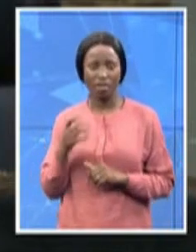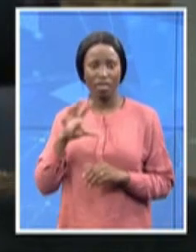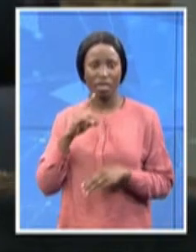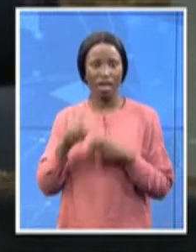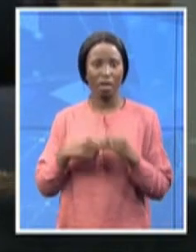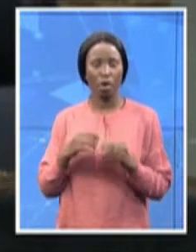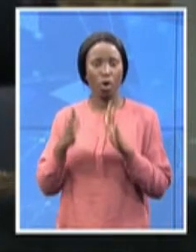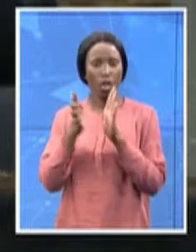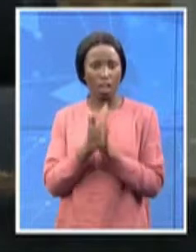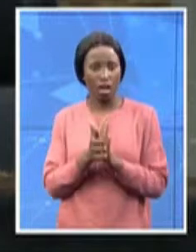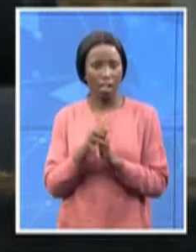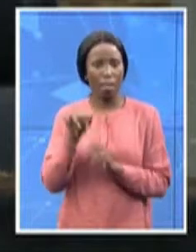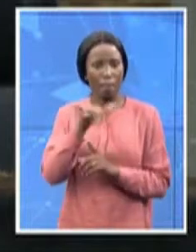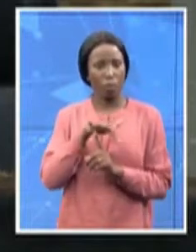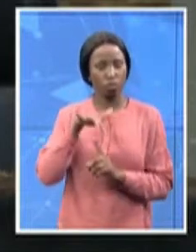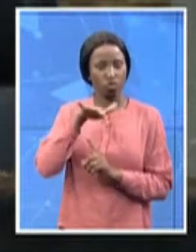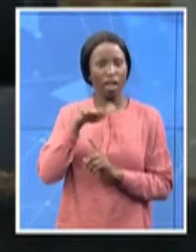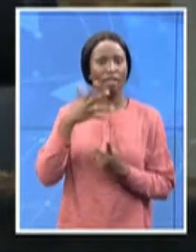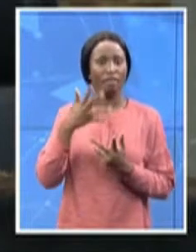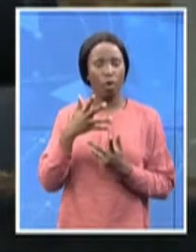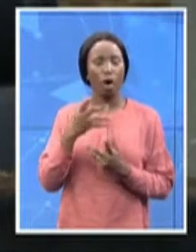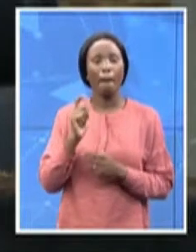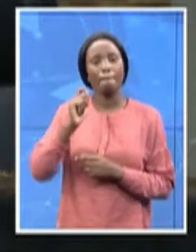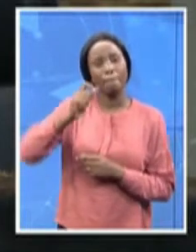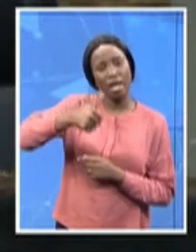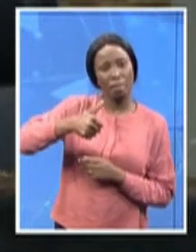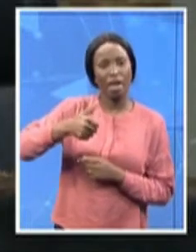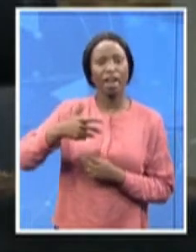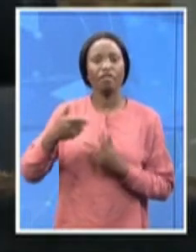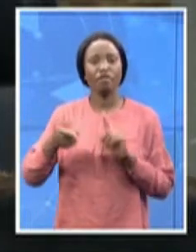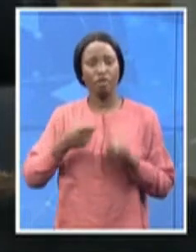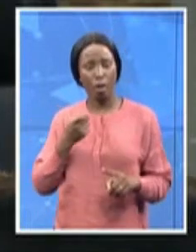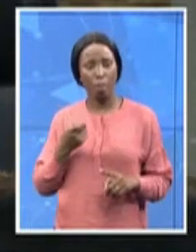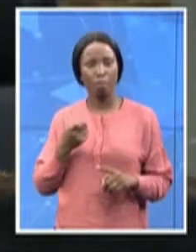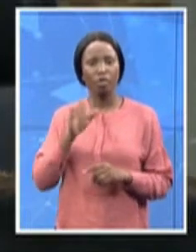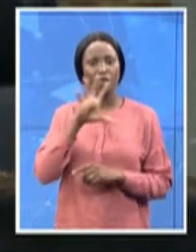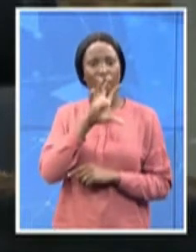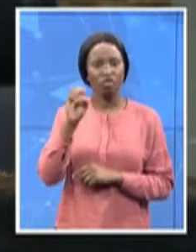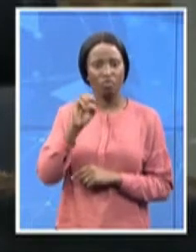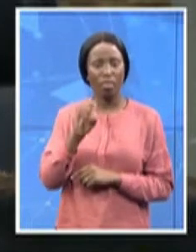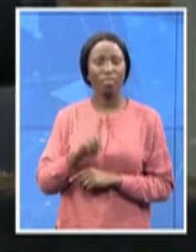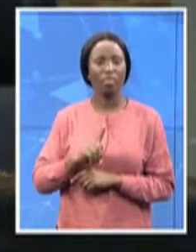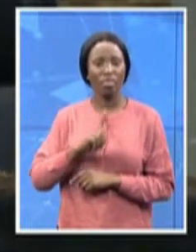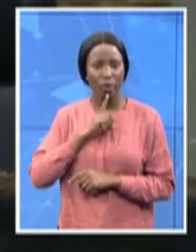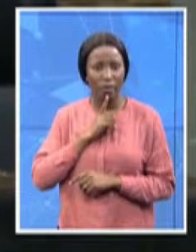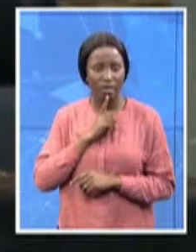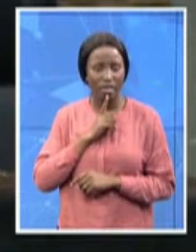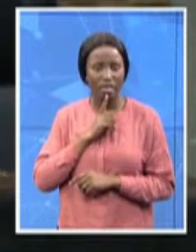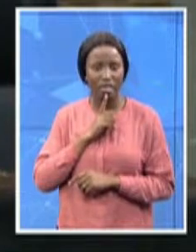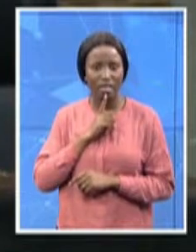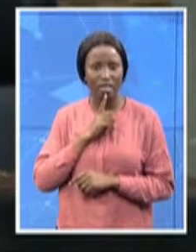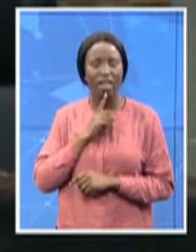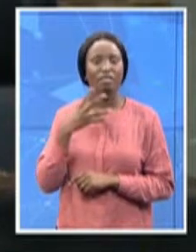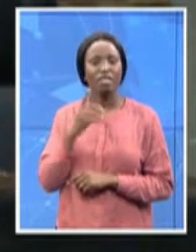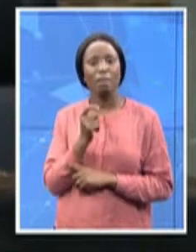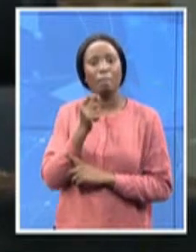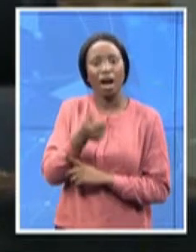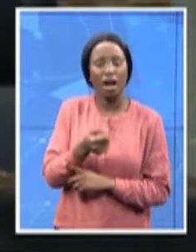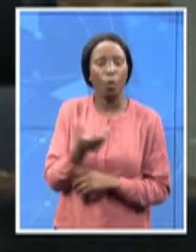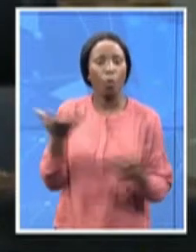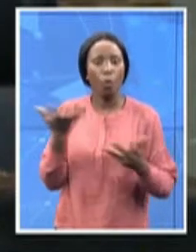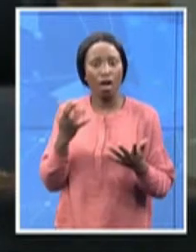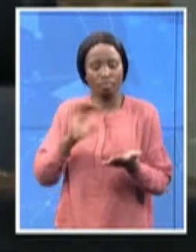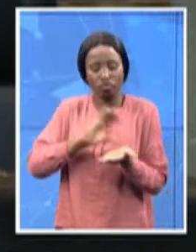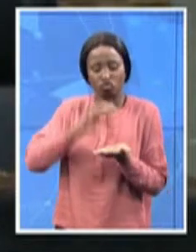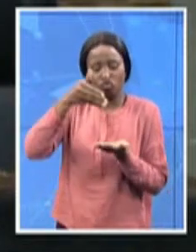of the amount of 500,000 into a trust account called